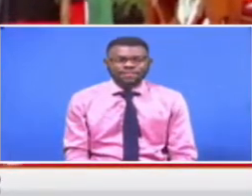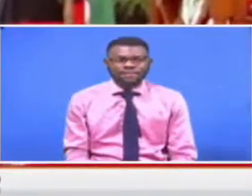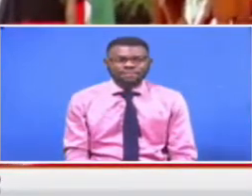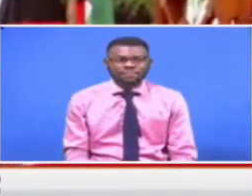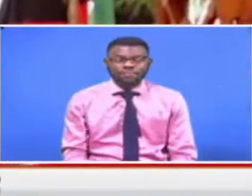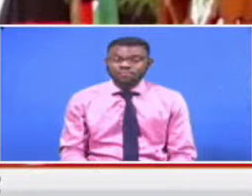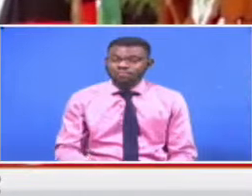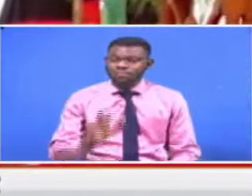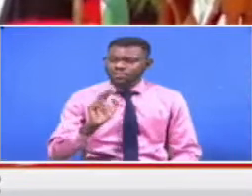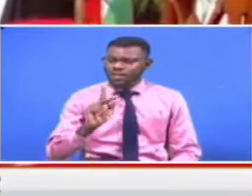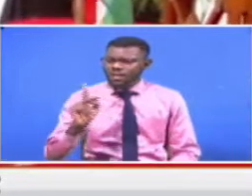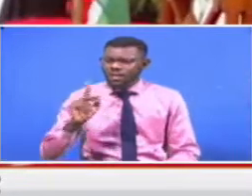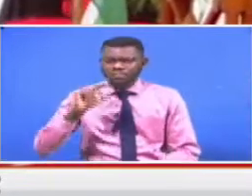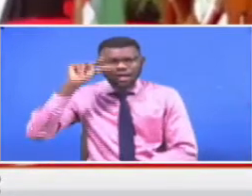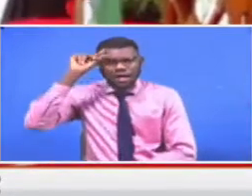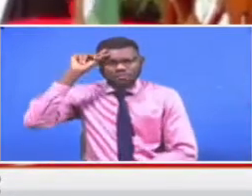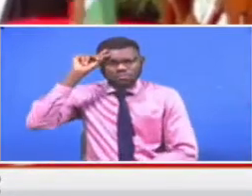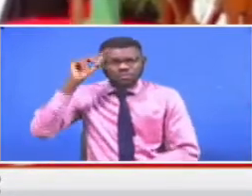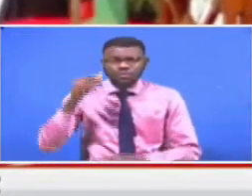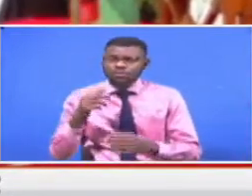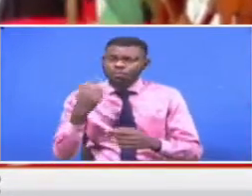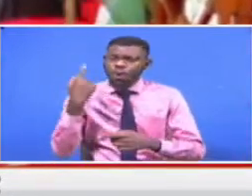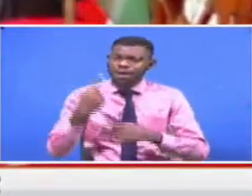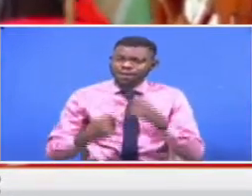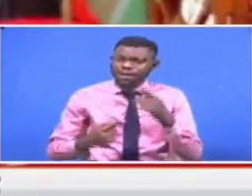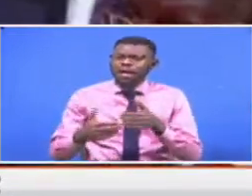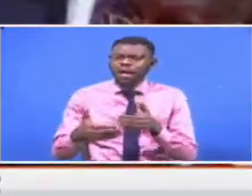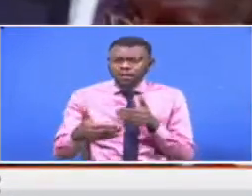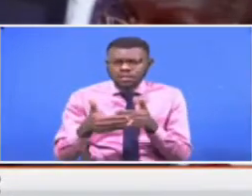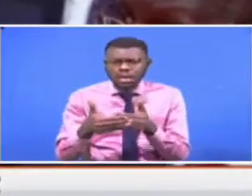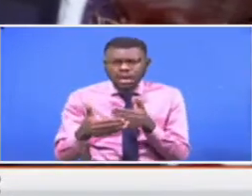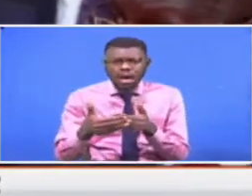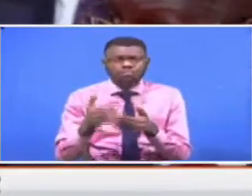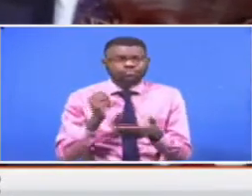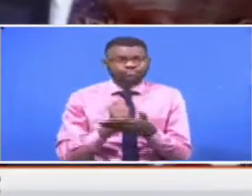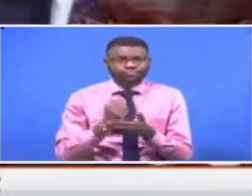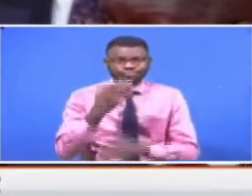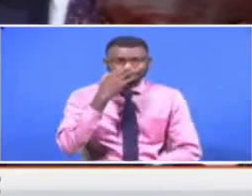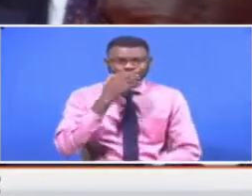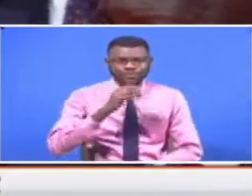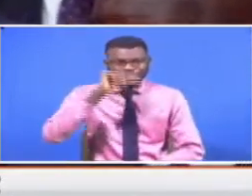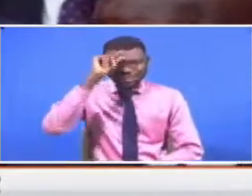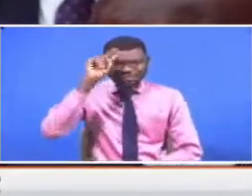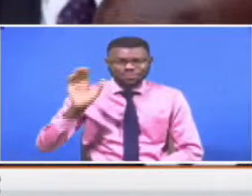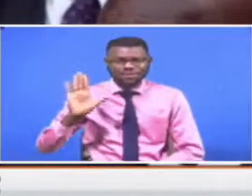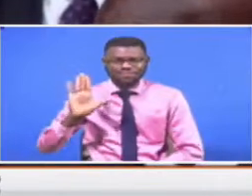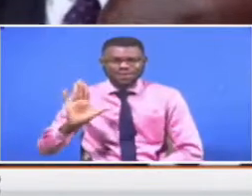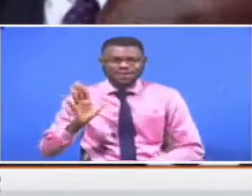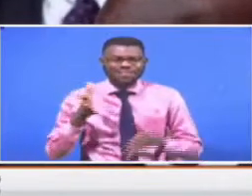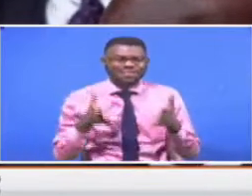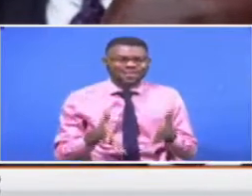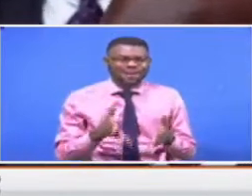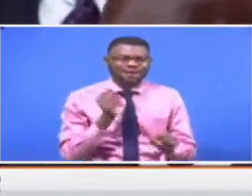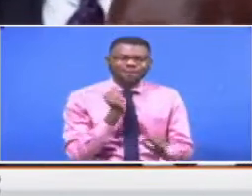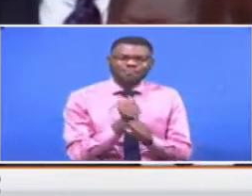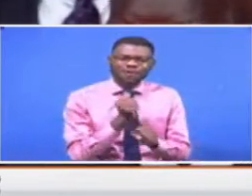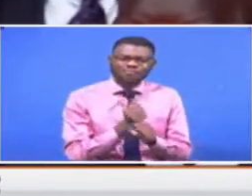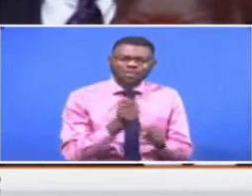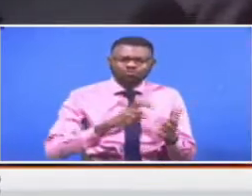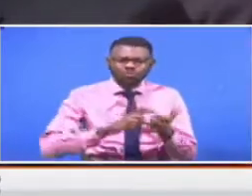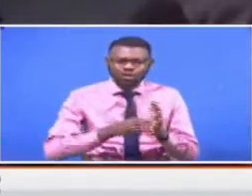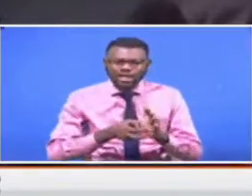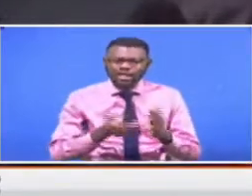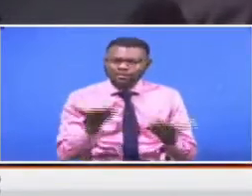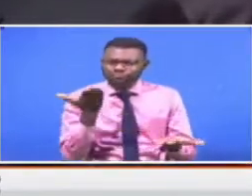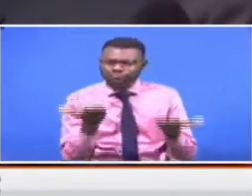With the Kenya Kwanza government nearly 1 year in office, the Ruto-led administration has embarked on a performance-based